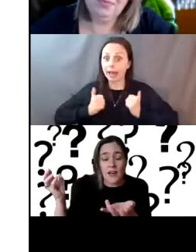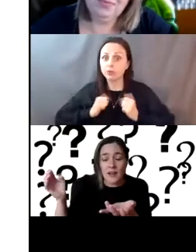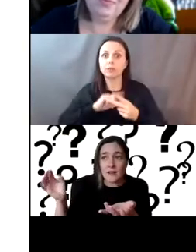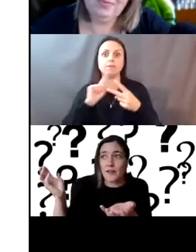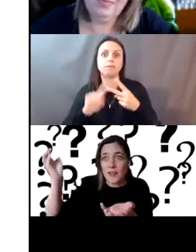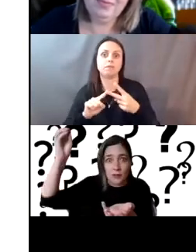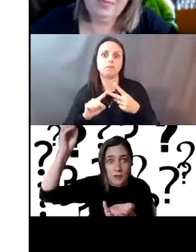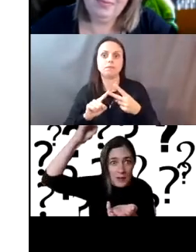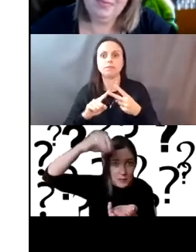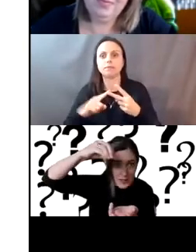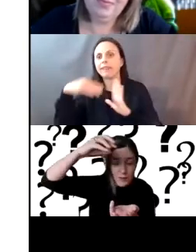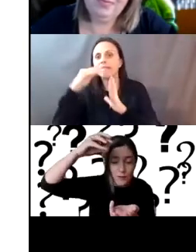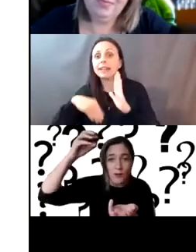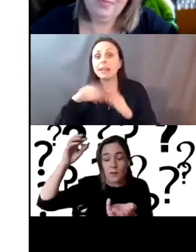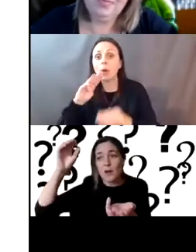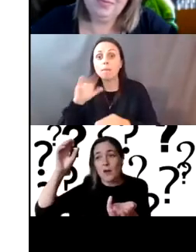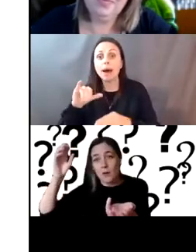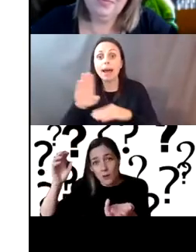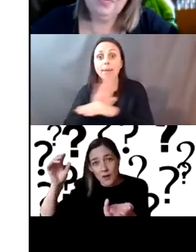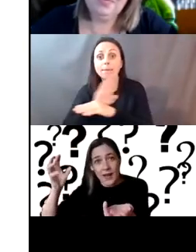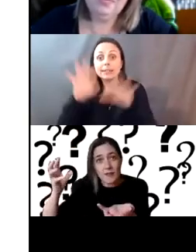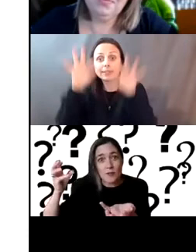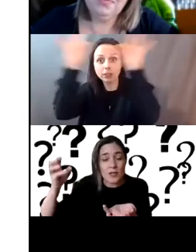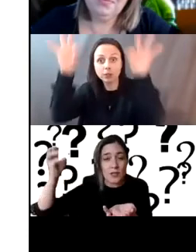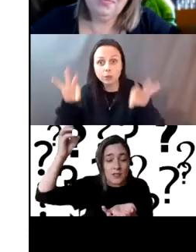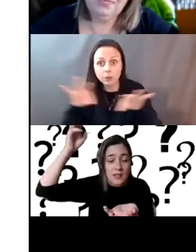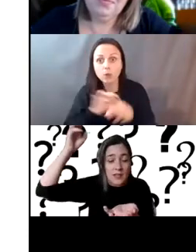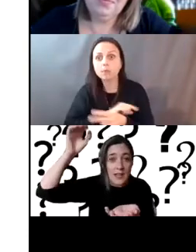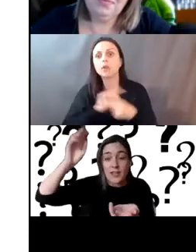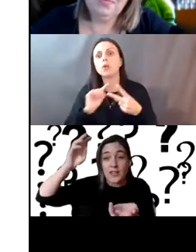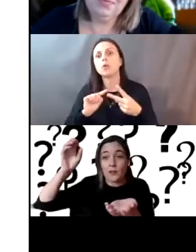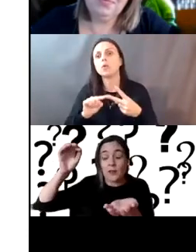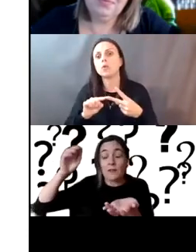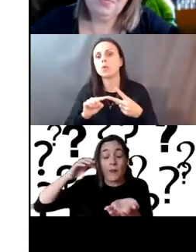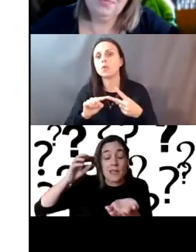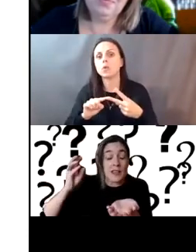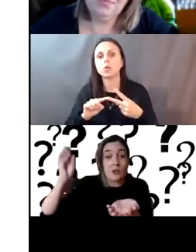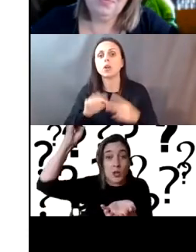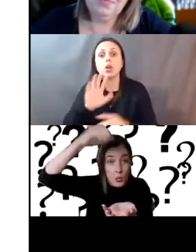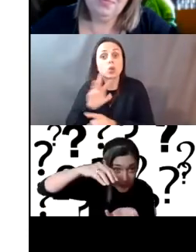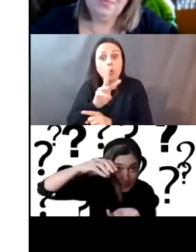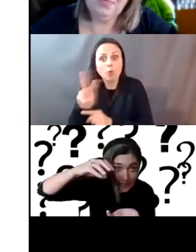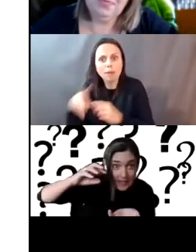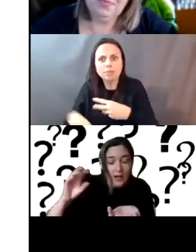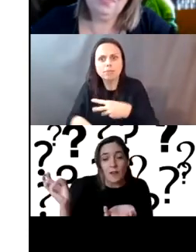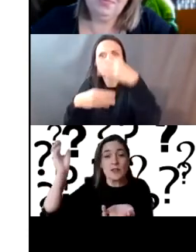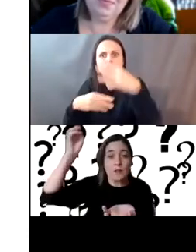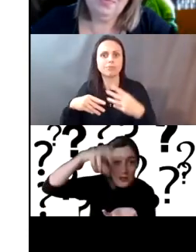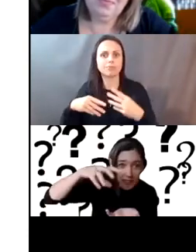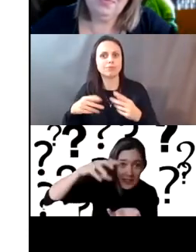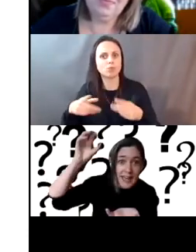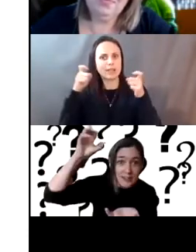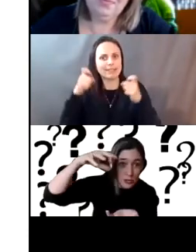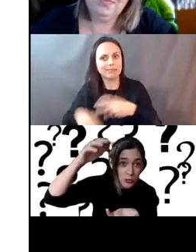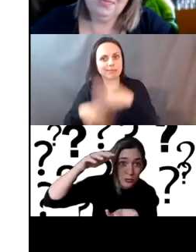or filling out the My Business form, or having really good that your website loads quickly. All these different